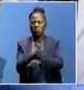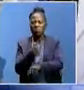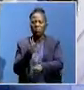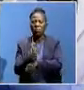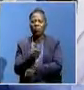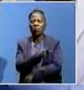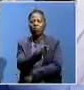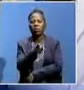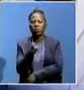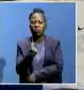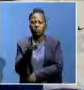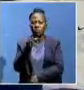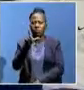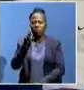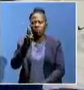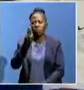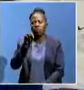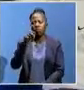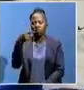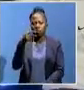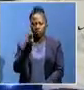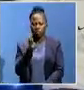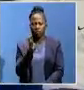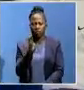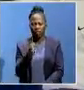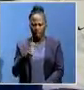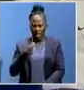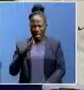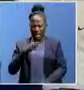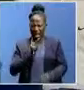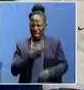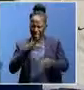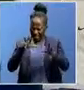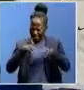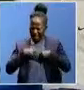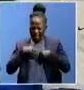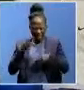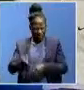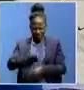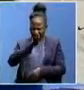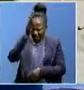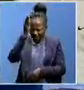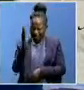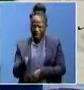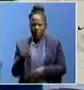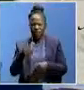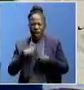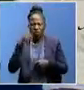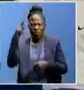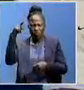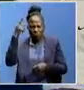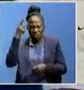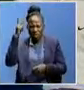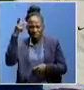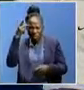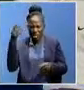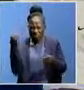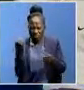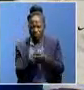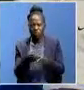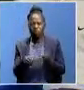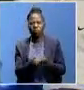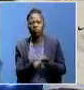liquidator Milingolungu. It's unacceptable. We must never, ever bring politics in the private